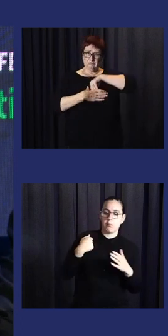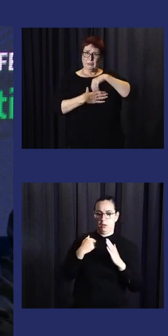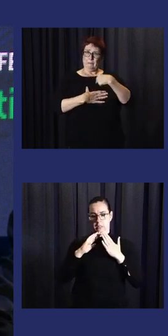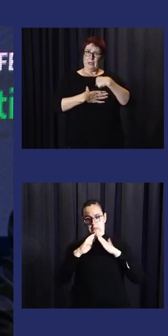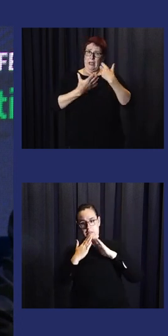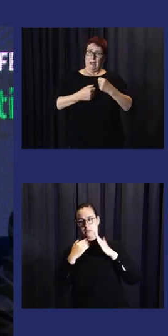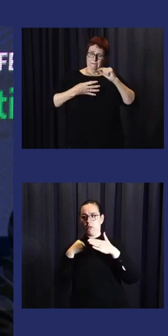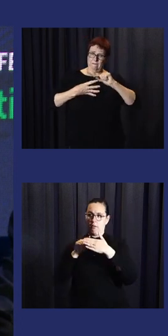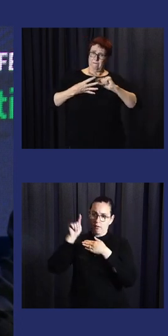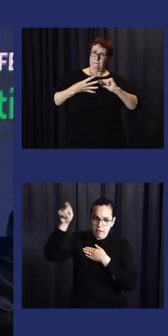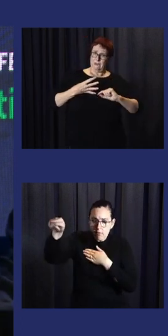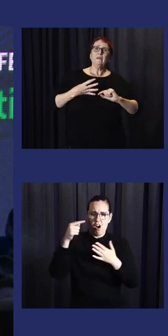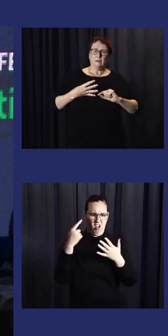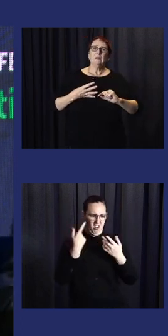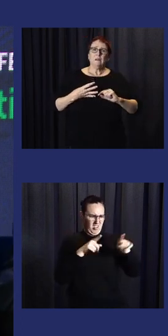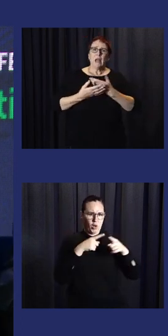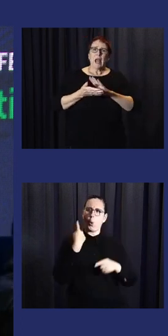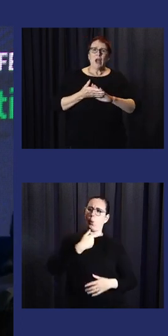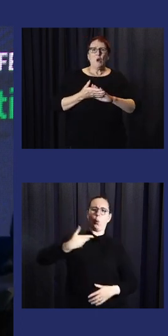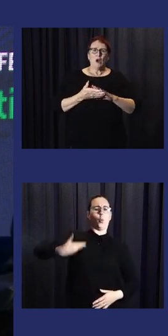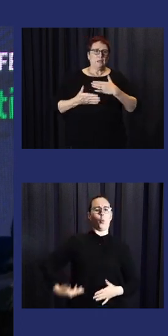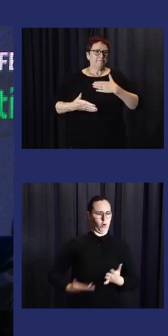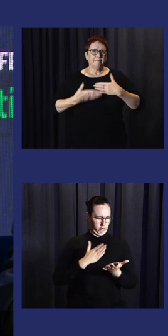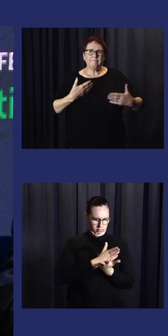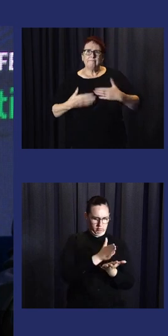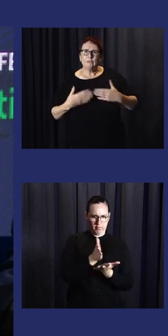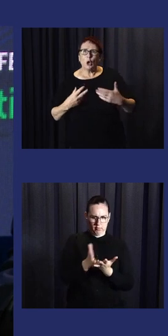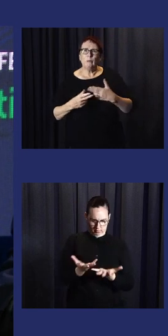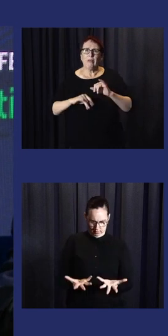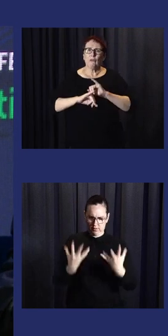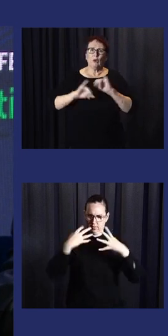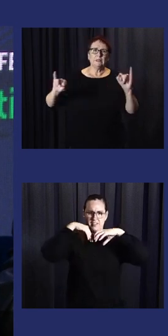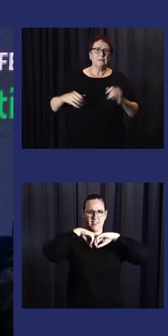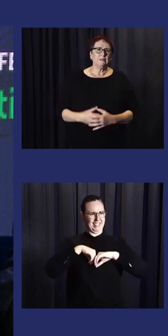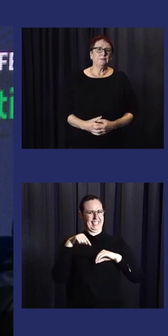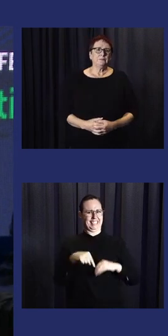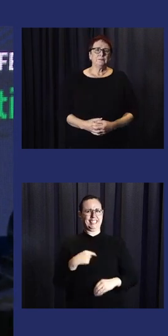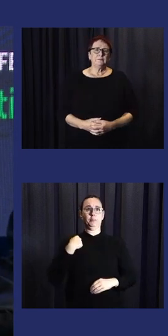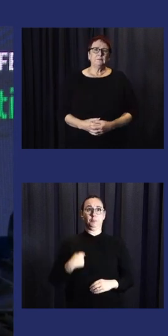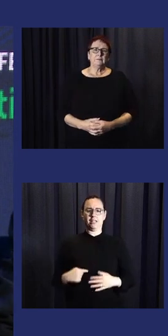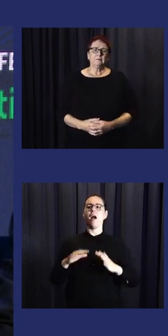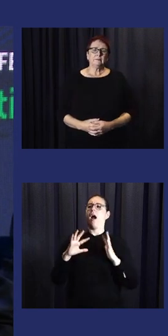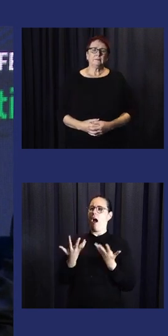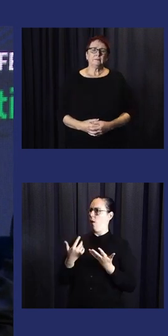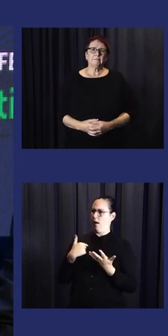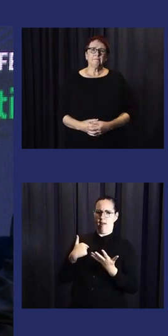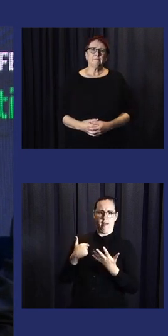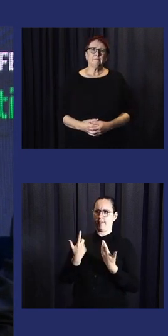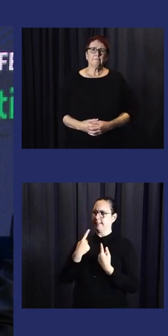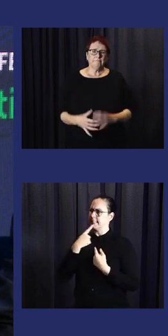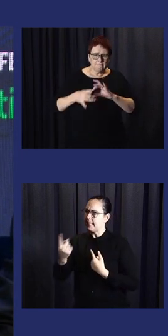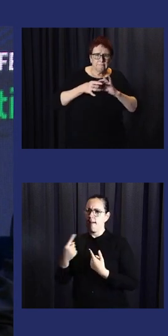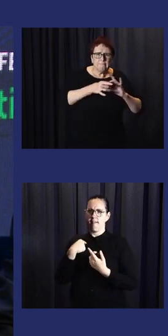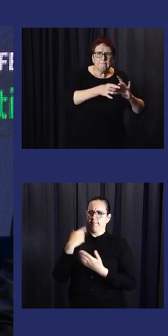matter in the way that I deal with crises and disasters. Interlinkage frames are also incredibly